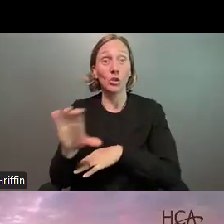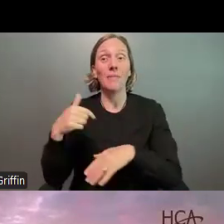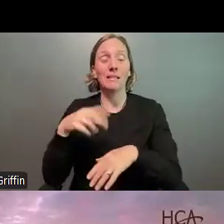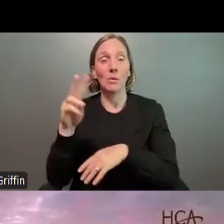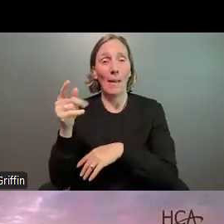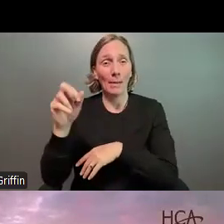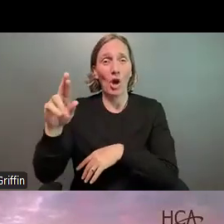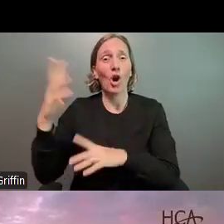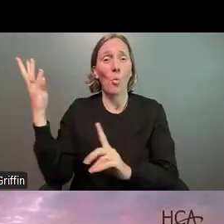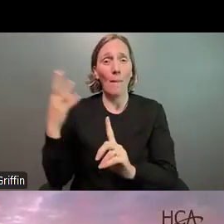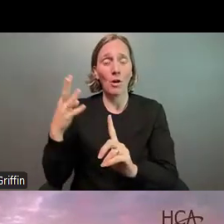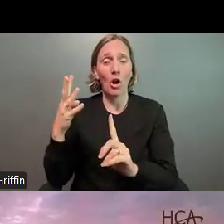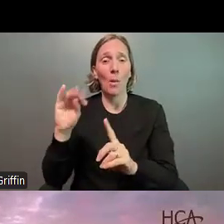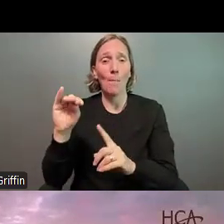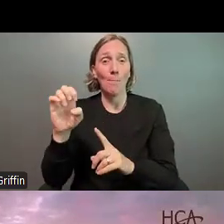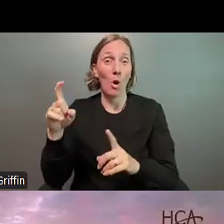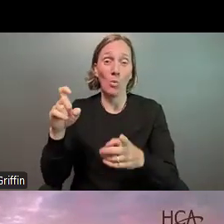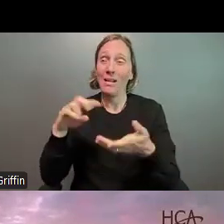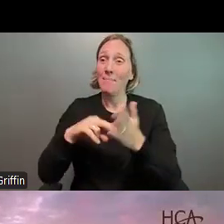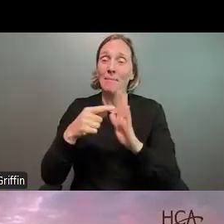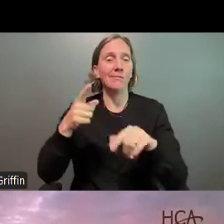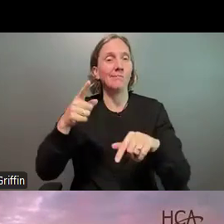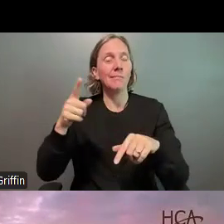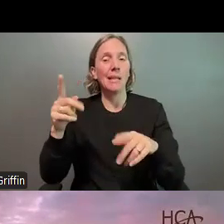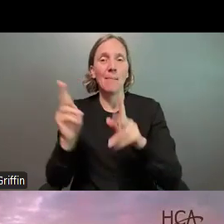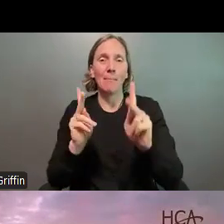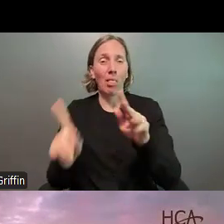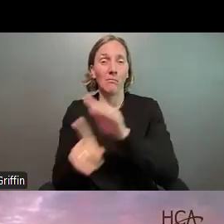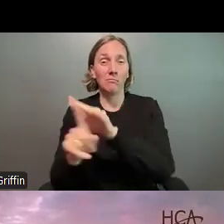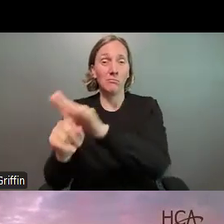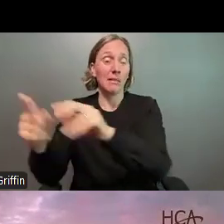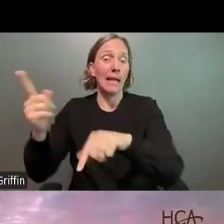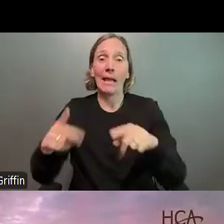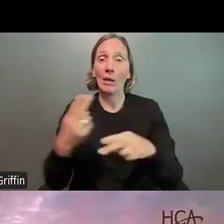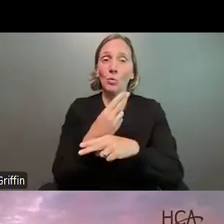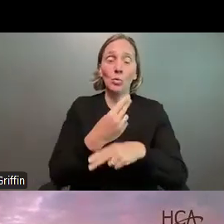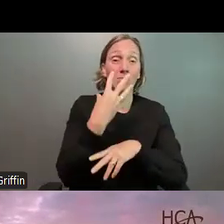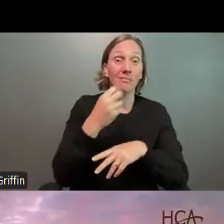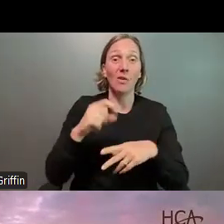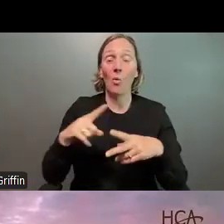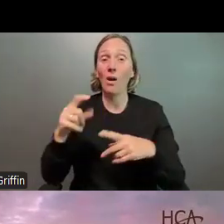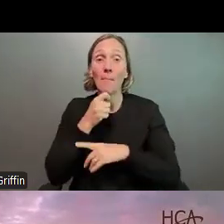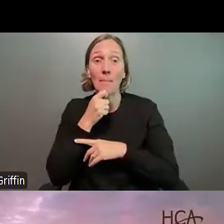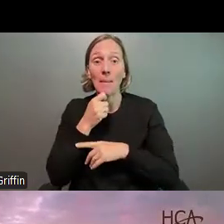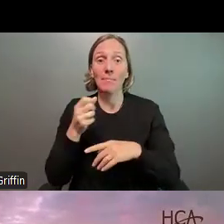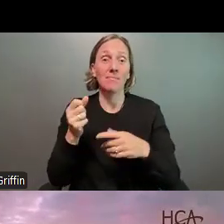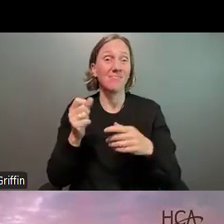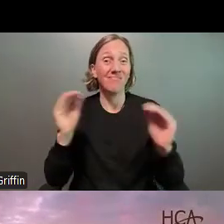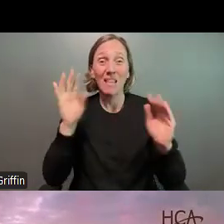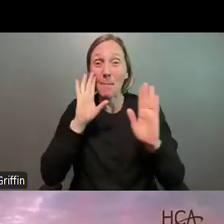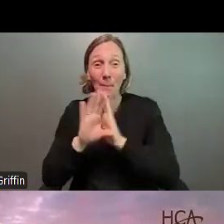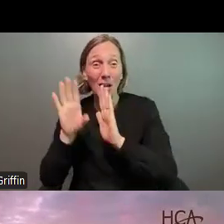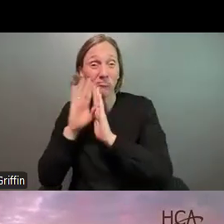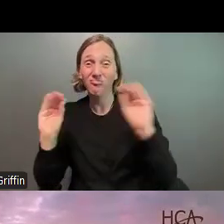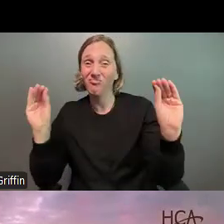will not have microphone or camera access during this online event. Attendees' voices, likeness, and/or images will not be